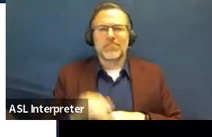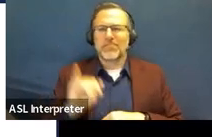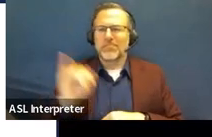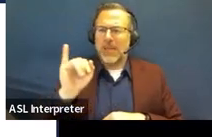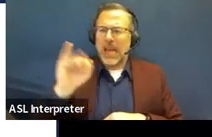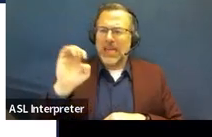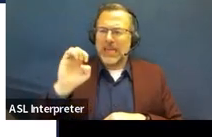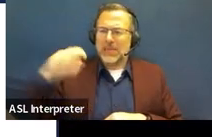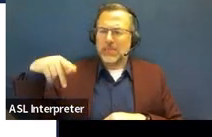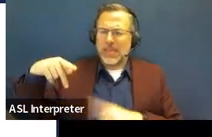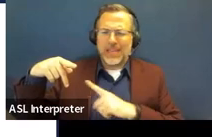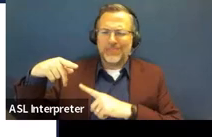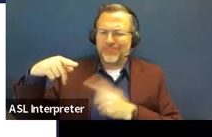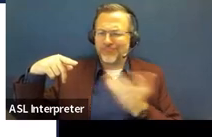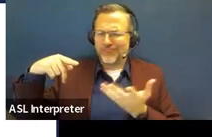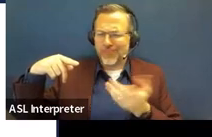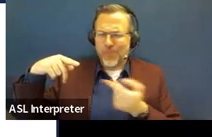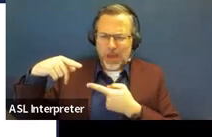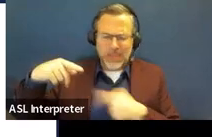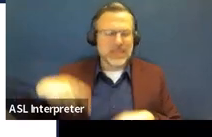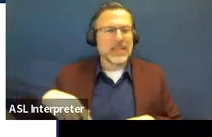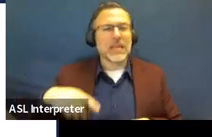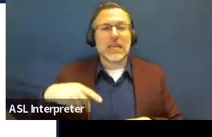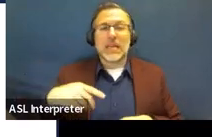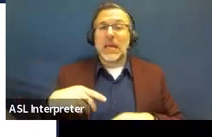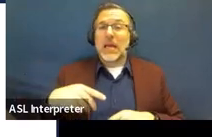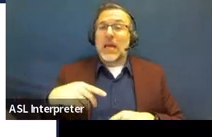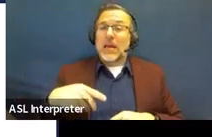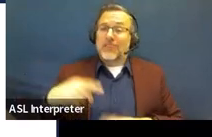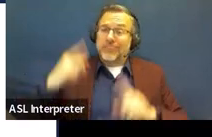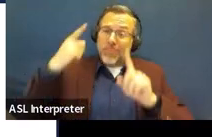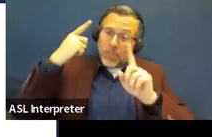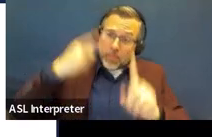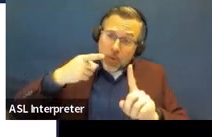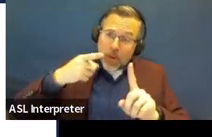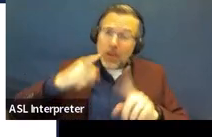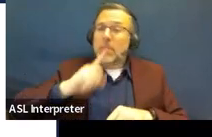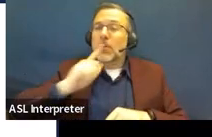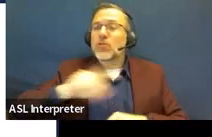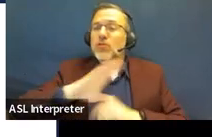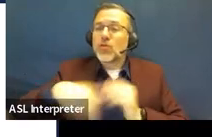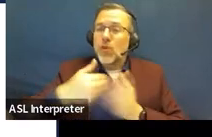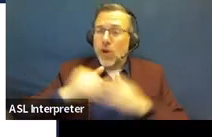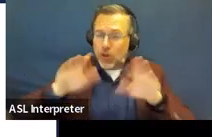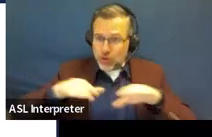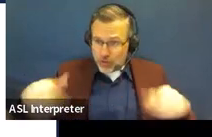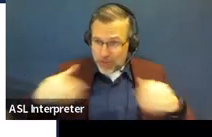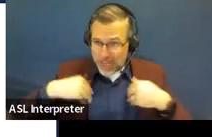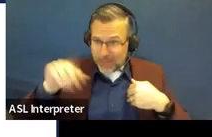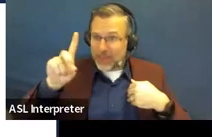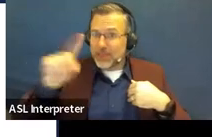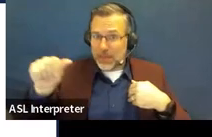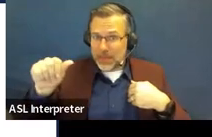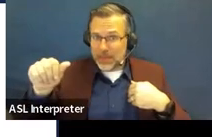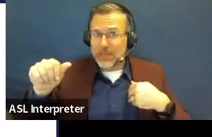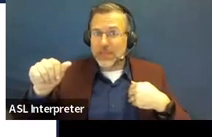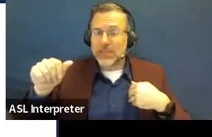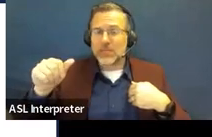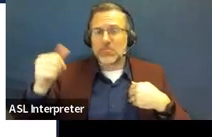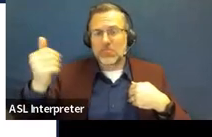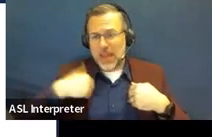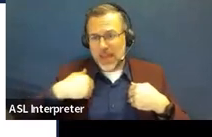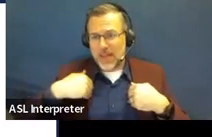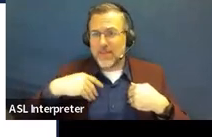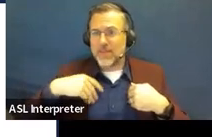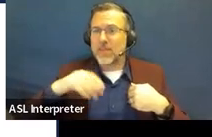The IDEA says that the purpose of an IEP is to ensure that all children with disabilities have available to them free and appropriate